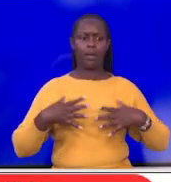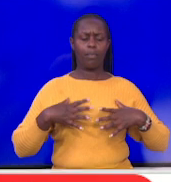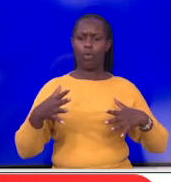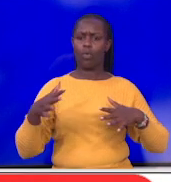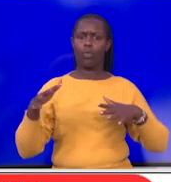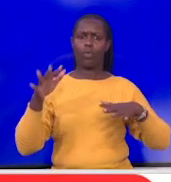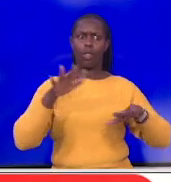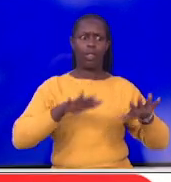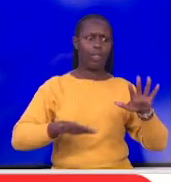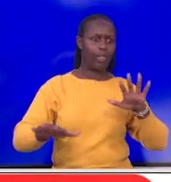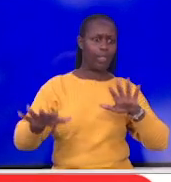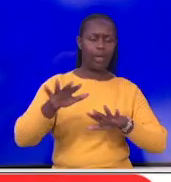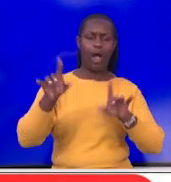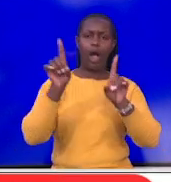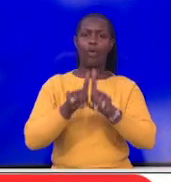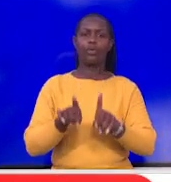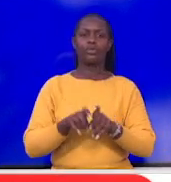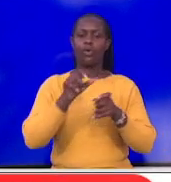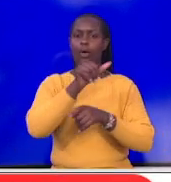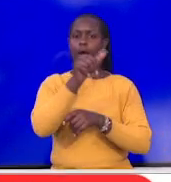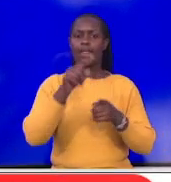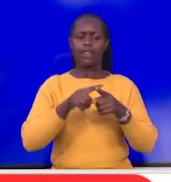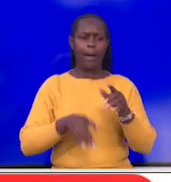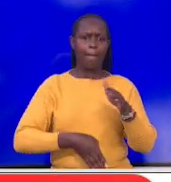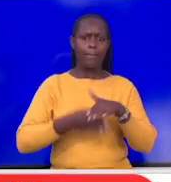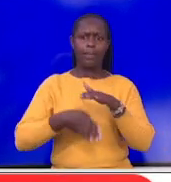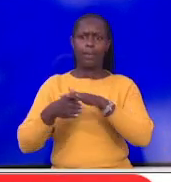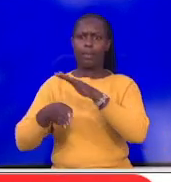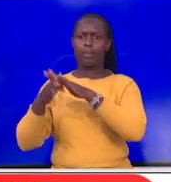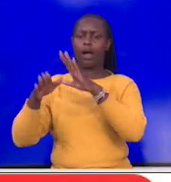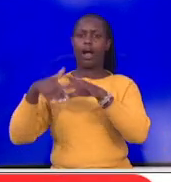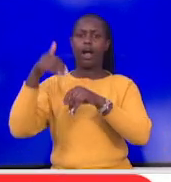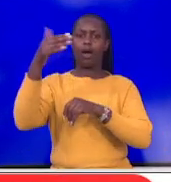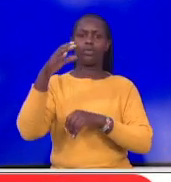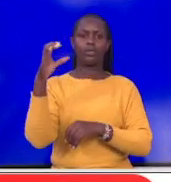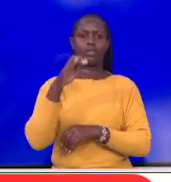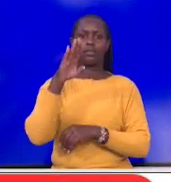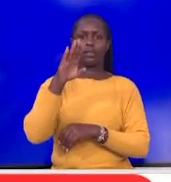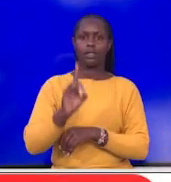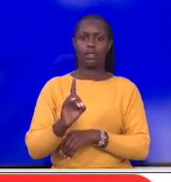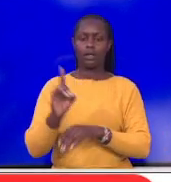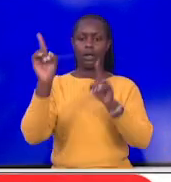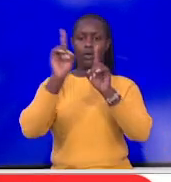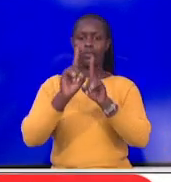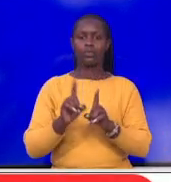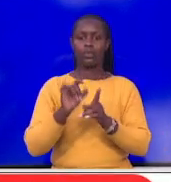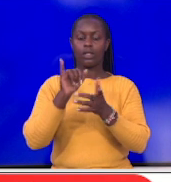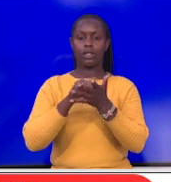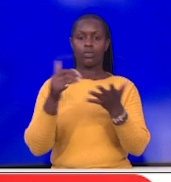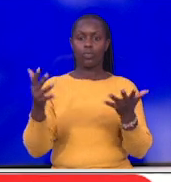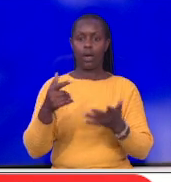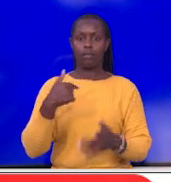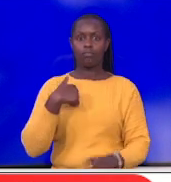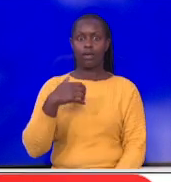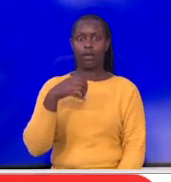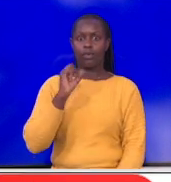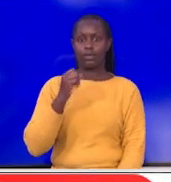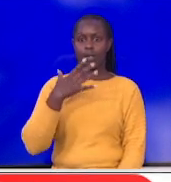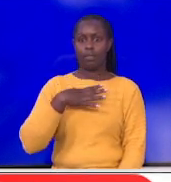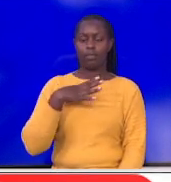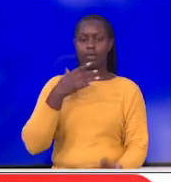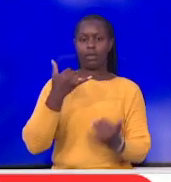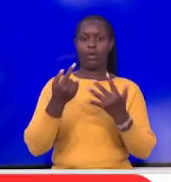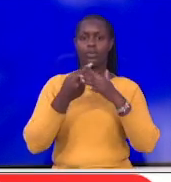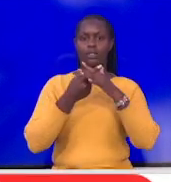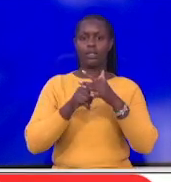were being chased out away from the CBD. That's when a few meters from where I was, people started now shouting